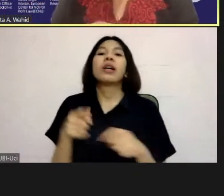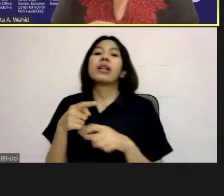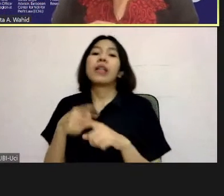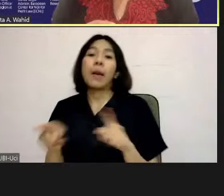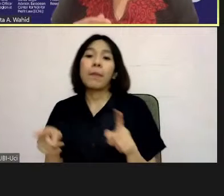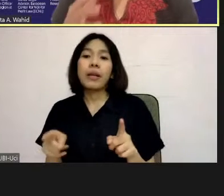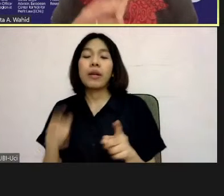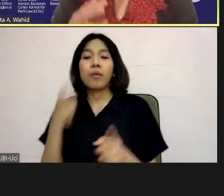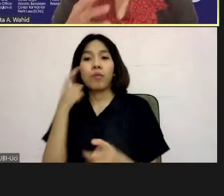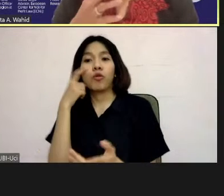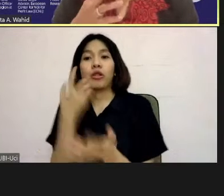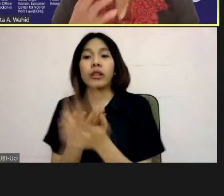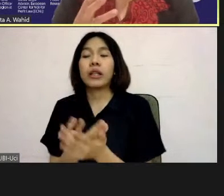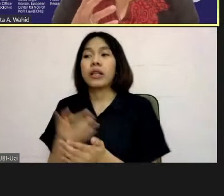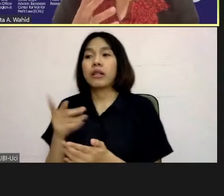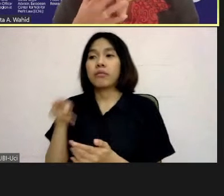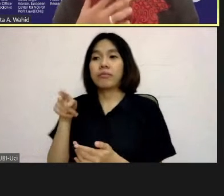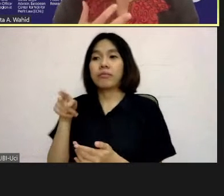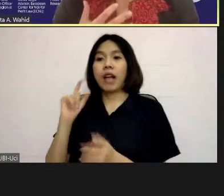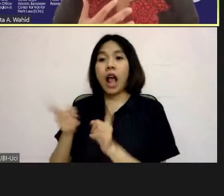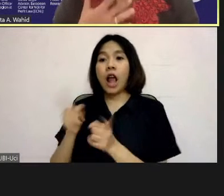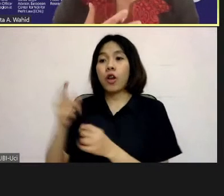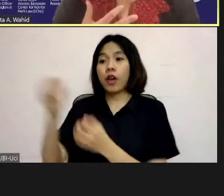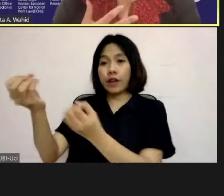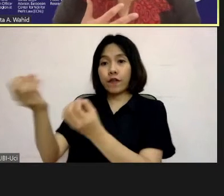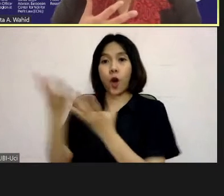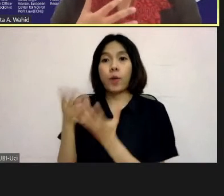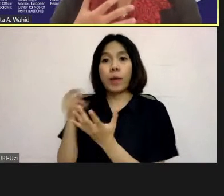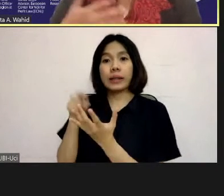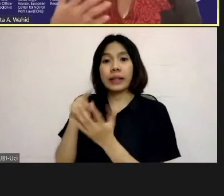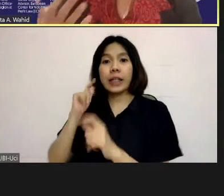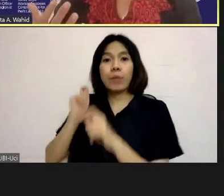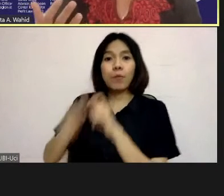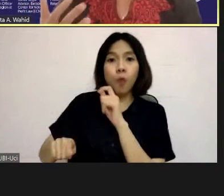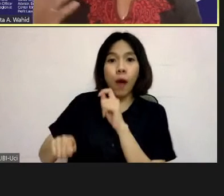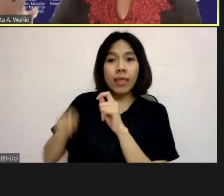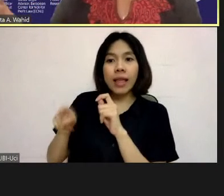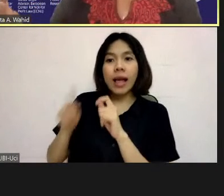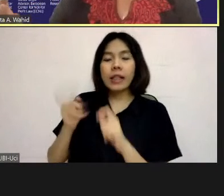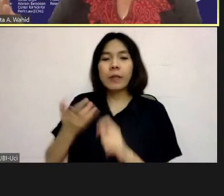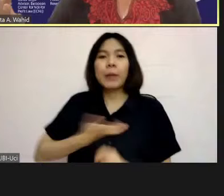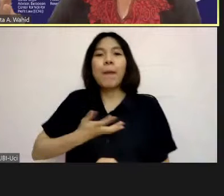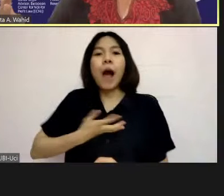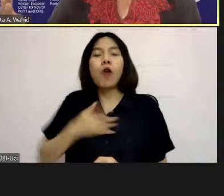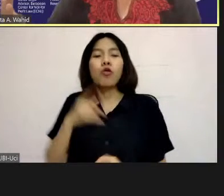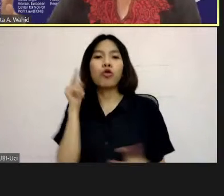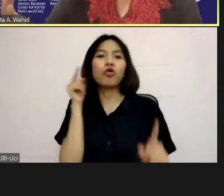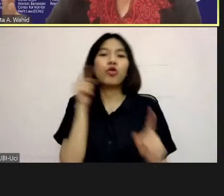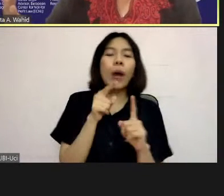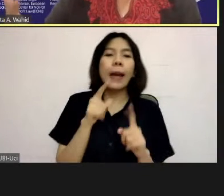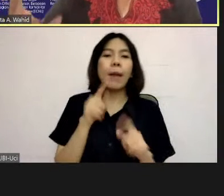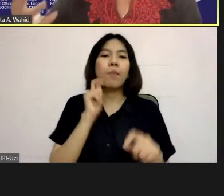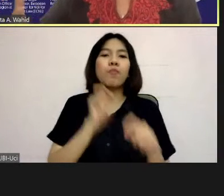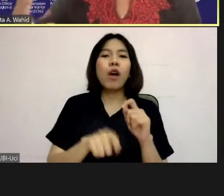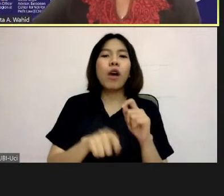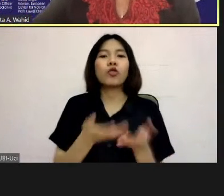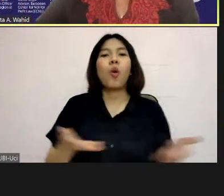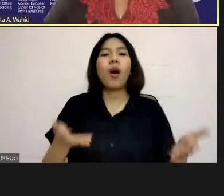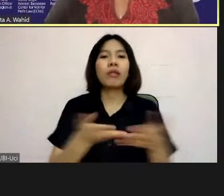the facts, it could be an information that being crafted and engineered to damage